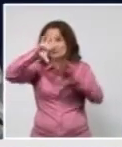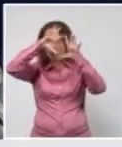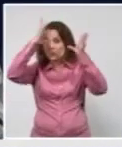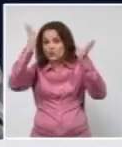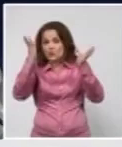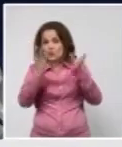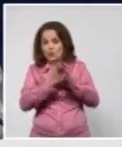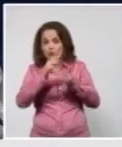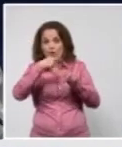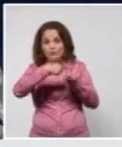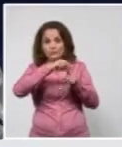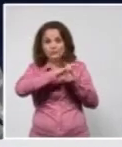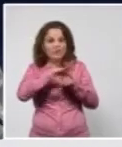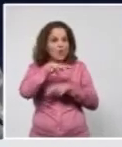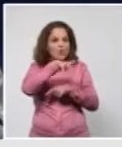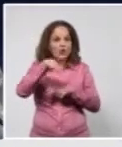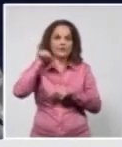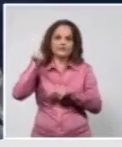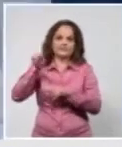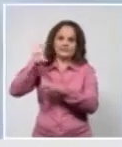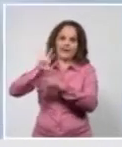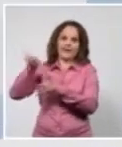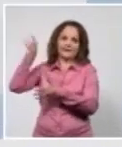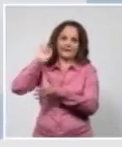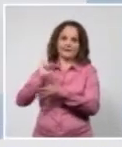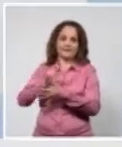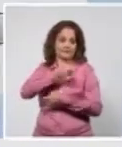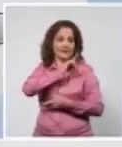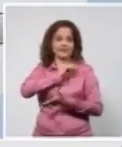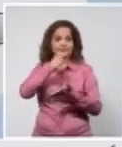the 50% of all cases worldwide, the